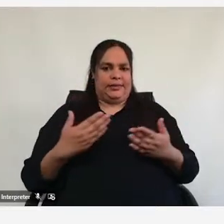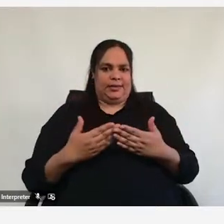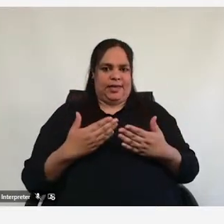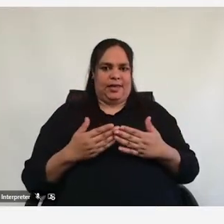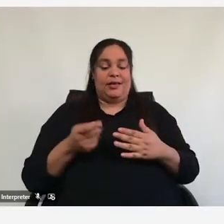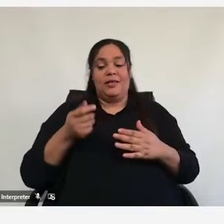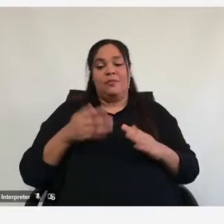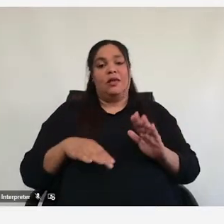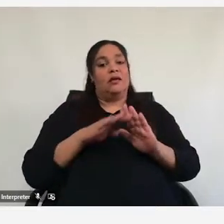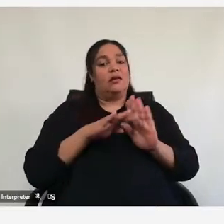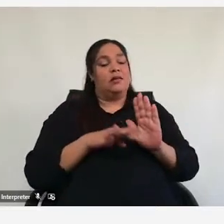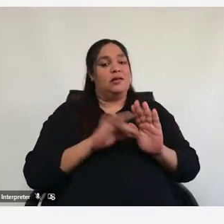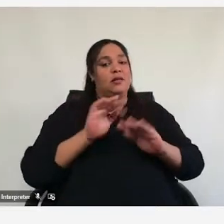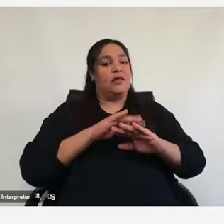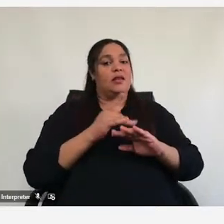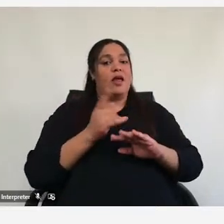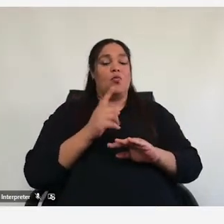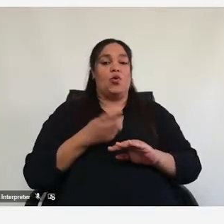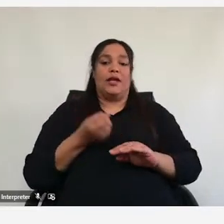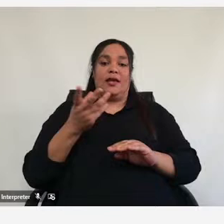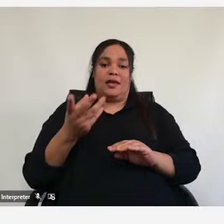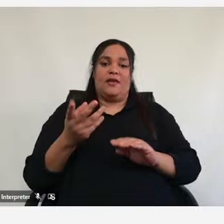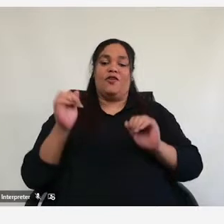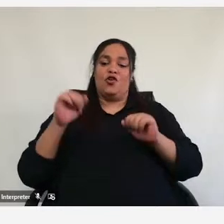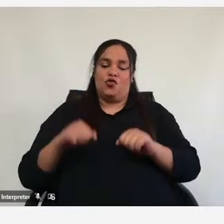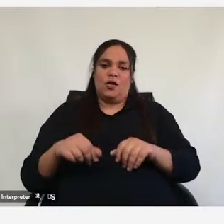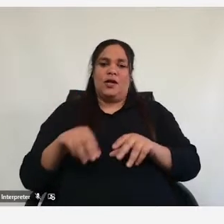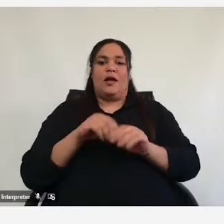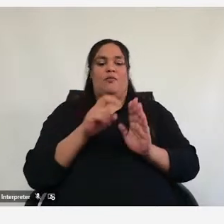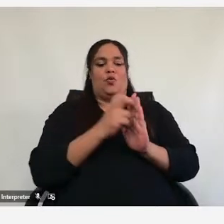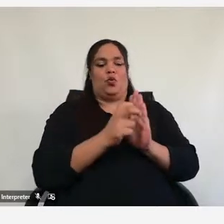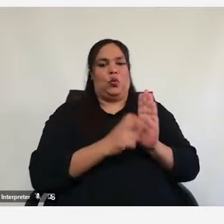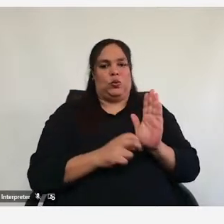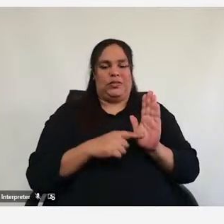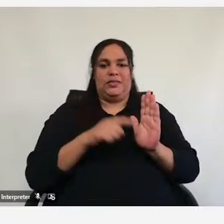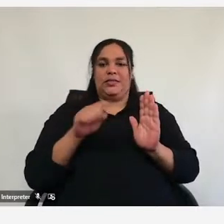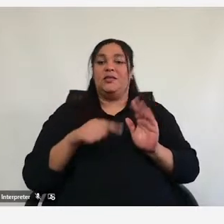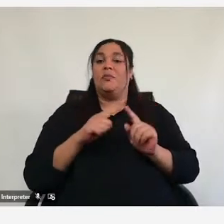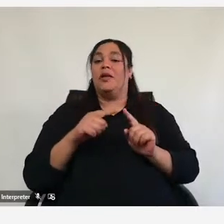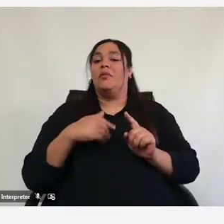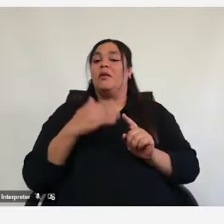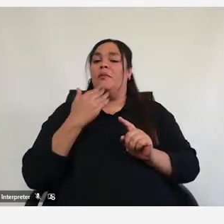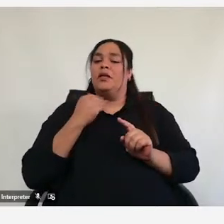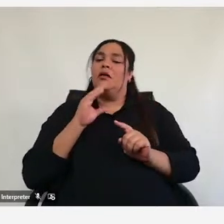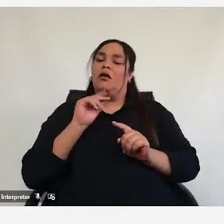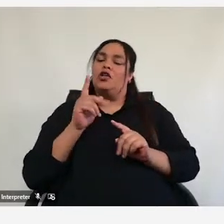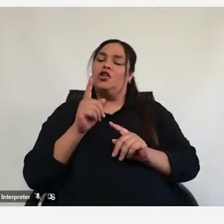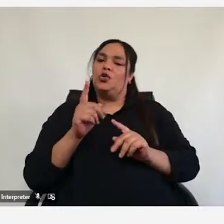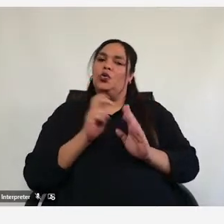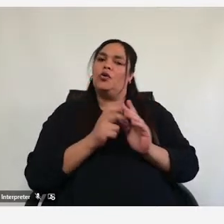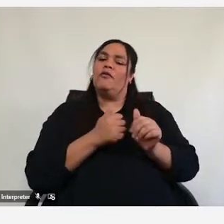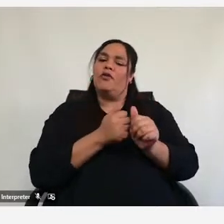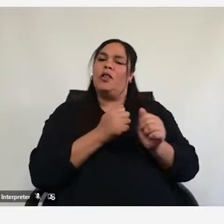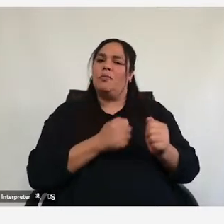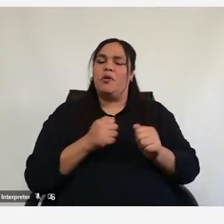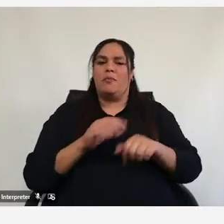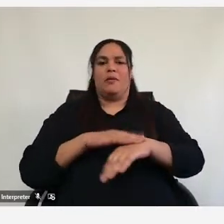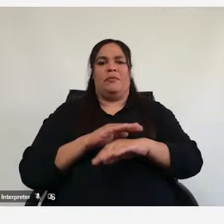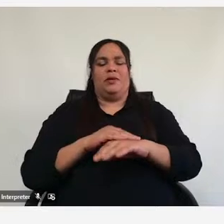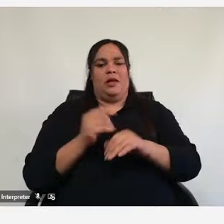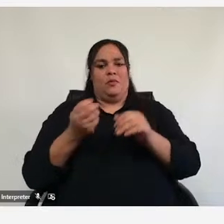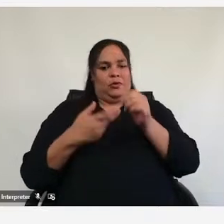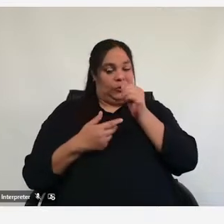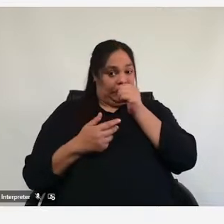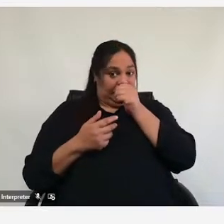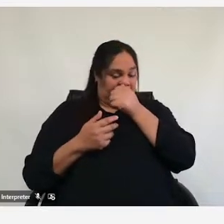speakers list with the time allocation has been agreed in terms of the rules. Can I please ask for your cooperation to ensure that we stick to the times allocated as